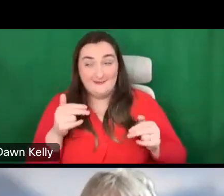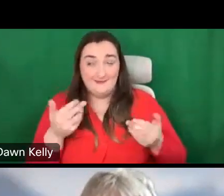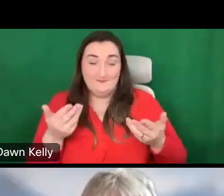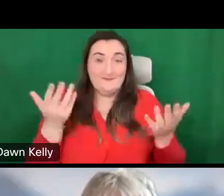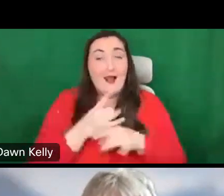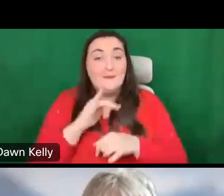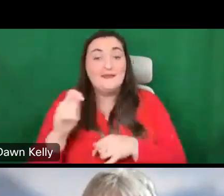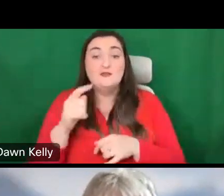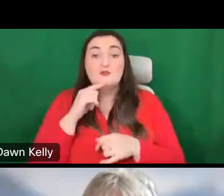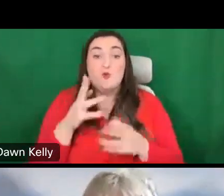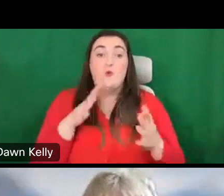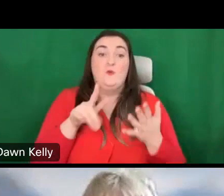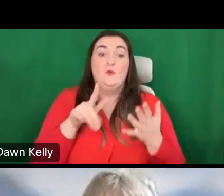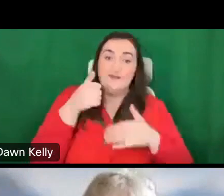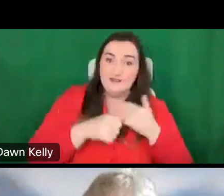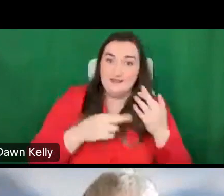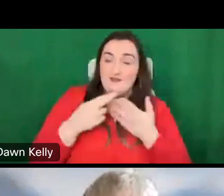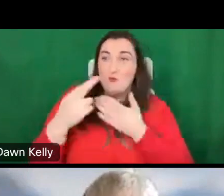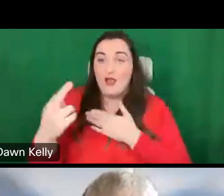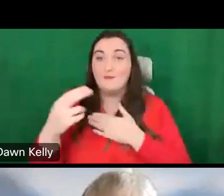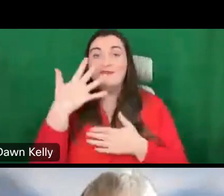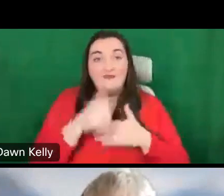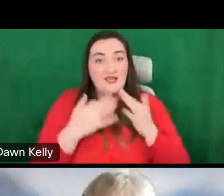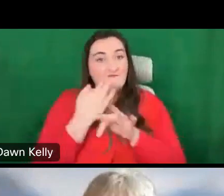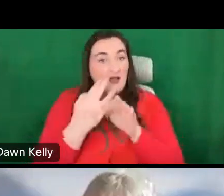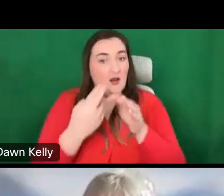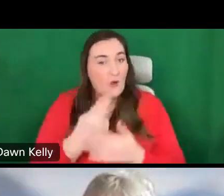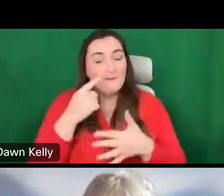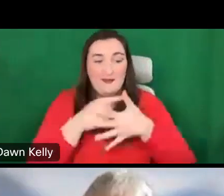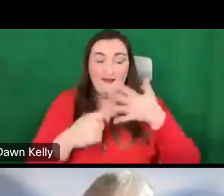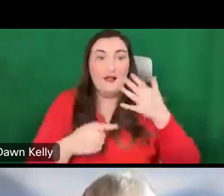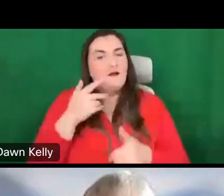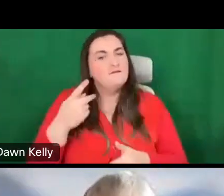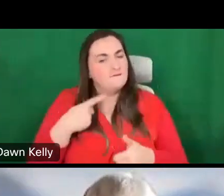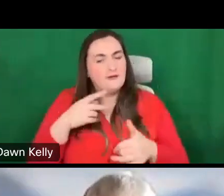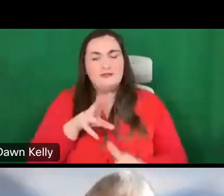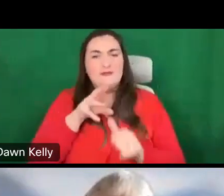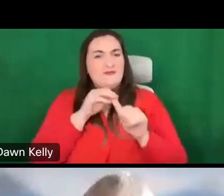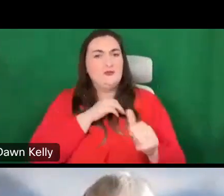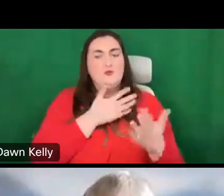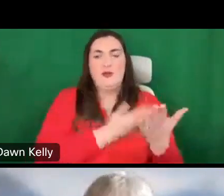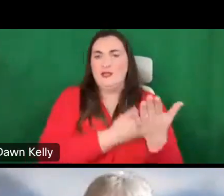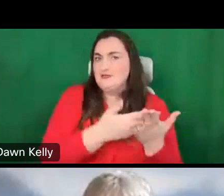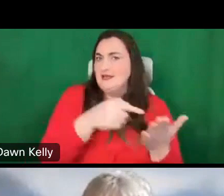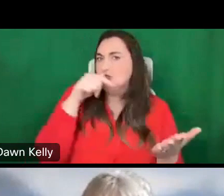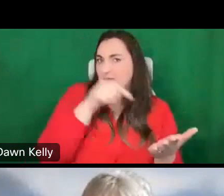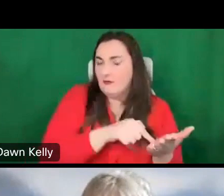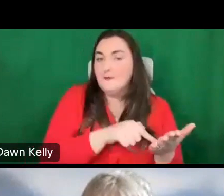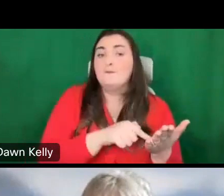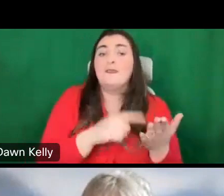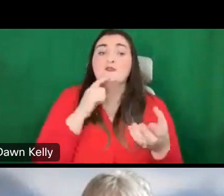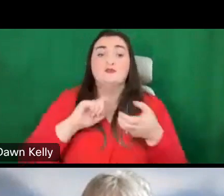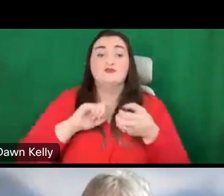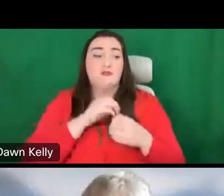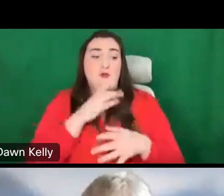to report to the regulator, 5 days to follow up in writing, that's very specific to the legislation. But yeah, we're trying to make it